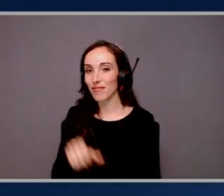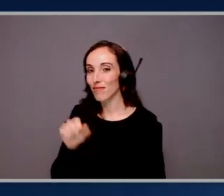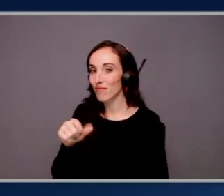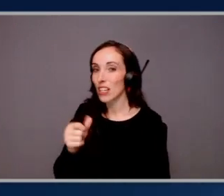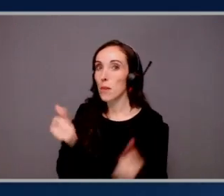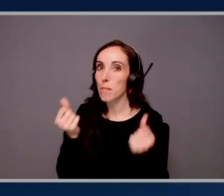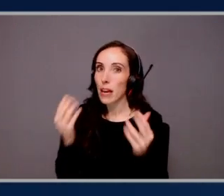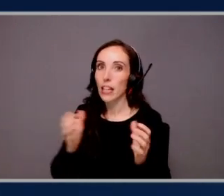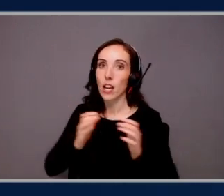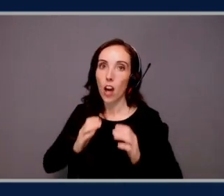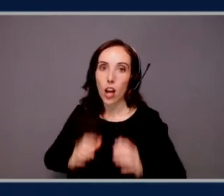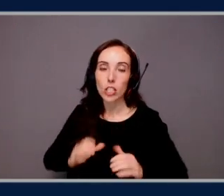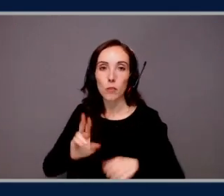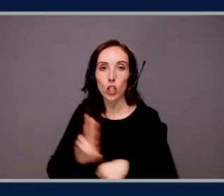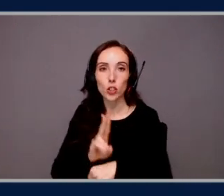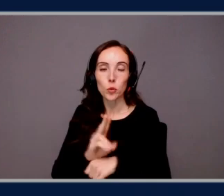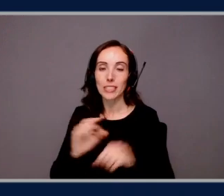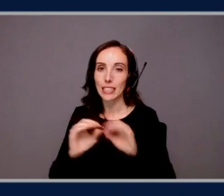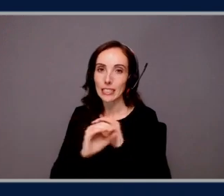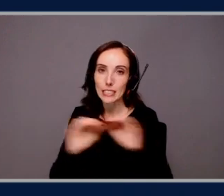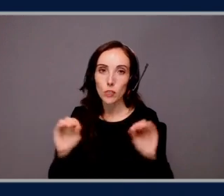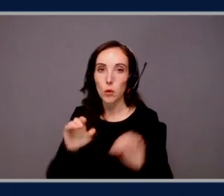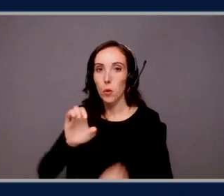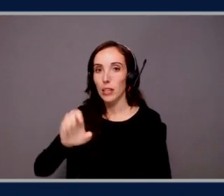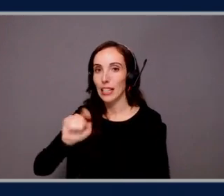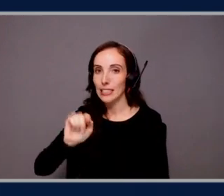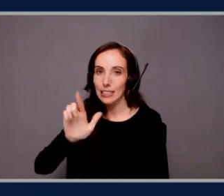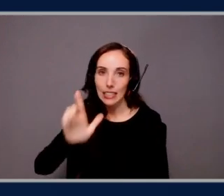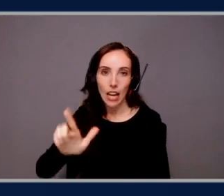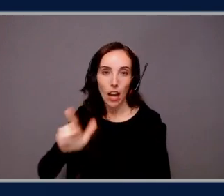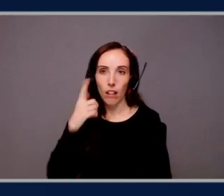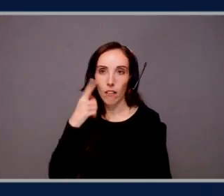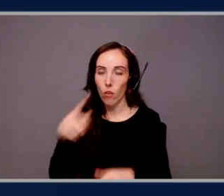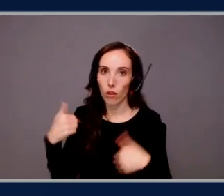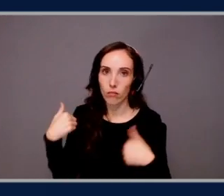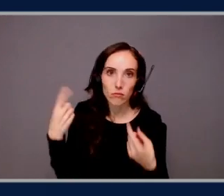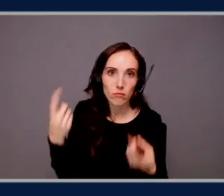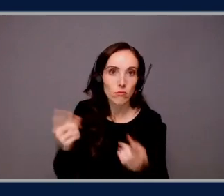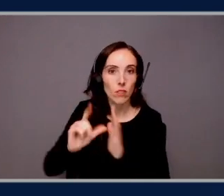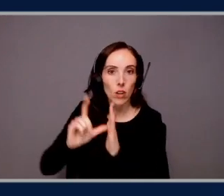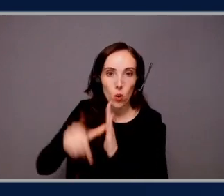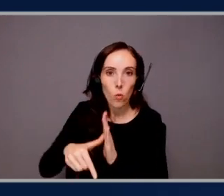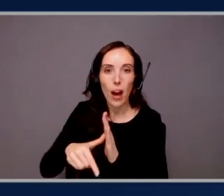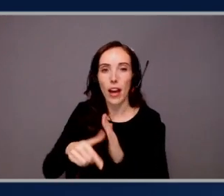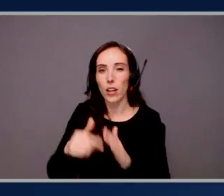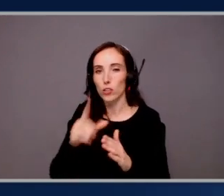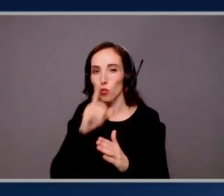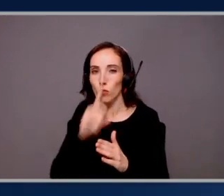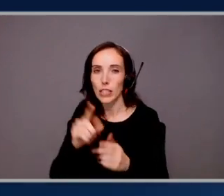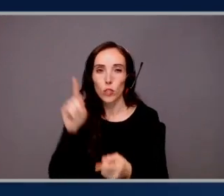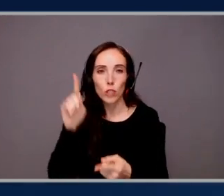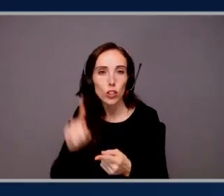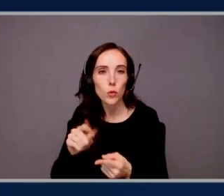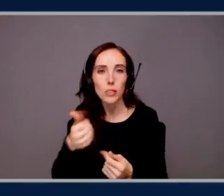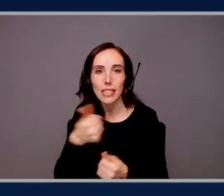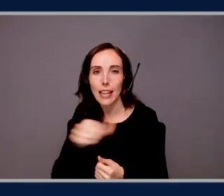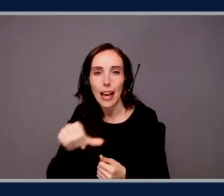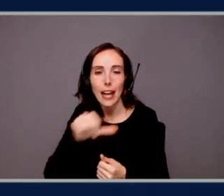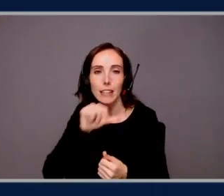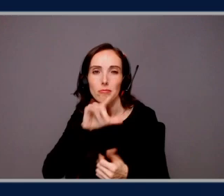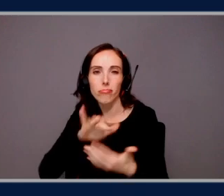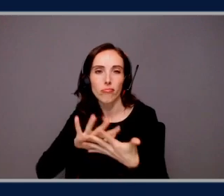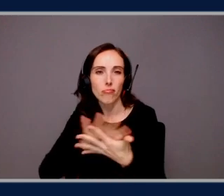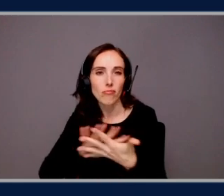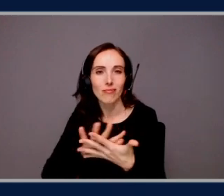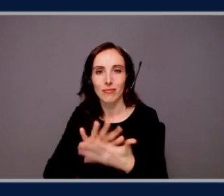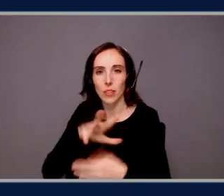out. Like Sean was saying, that we've been doing this for a while now. Yeah. You know, taking the muck out of data integration and moving data. In fact, customers